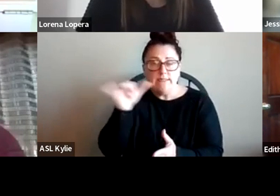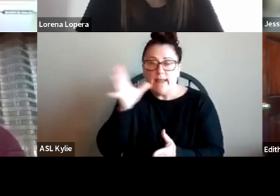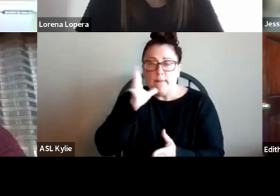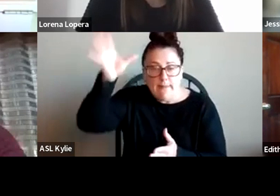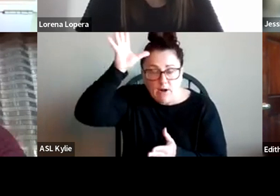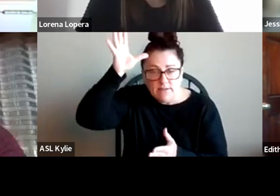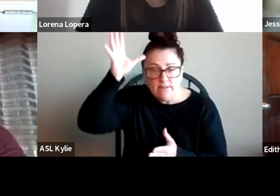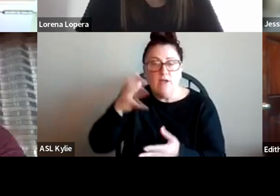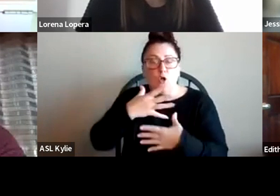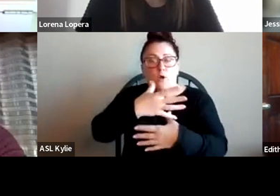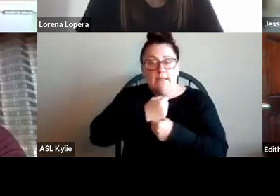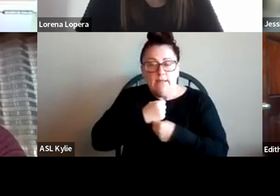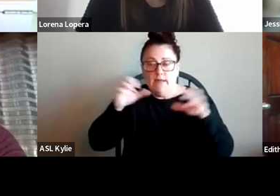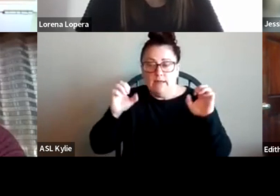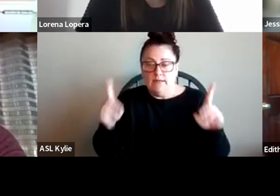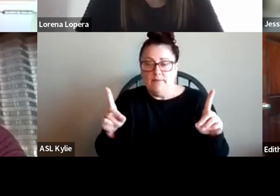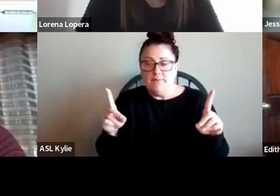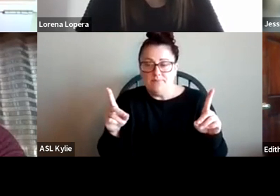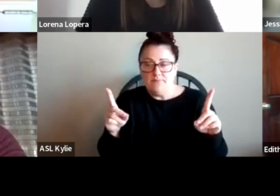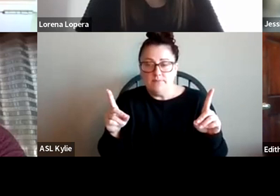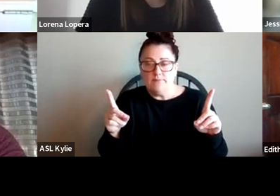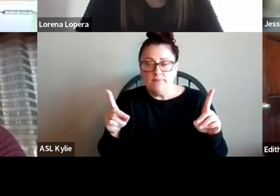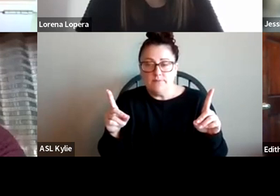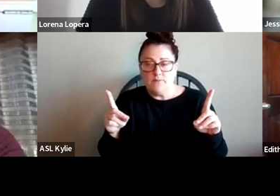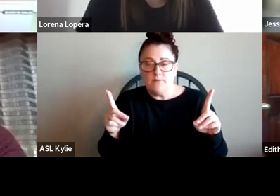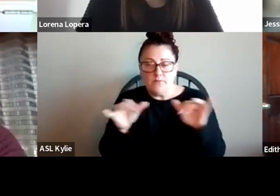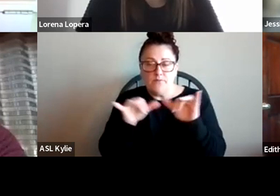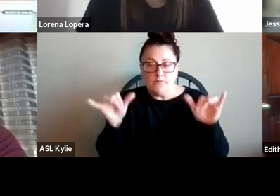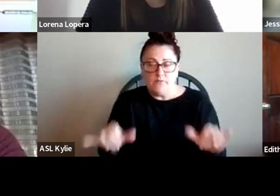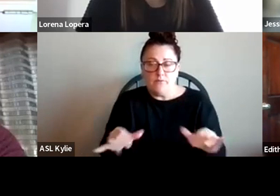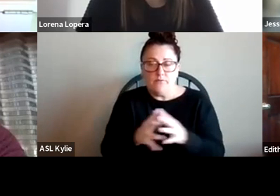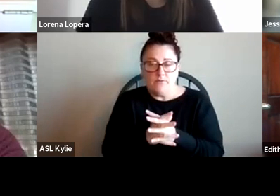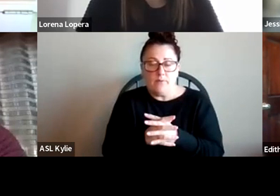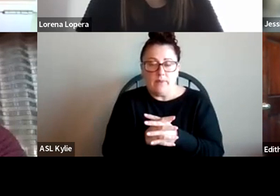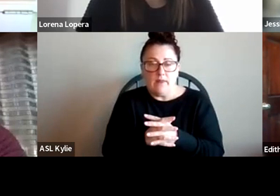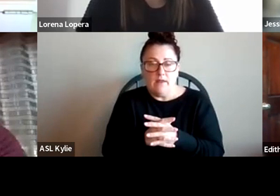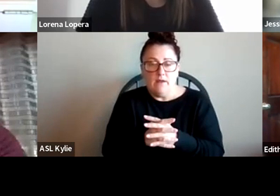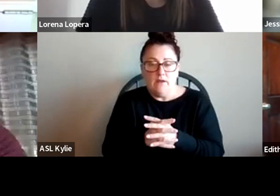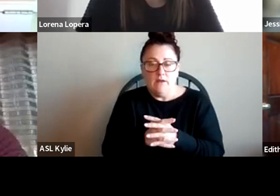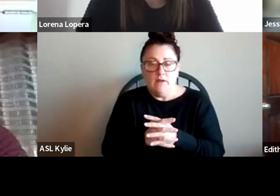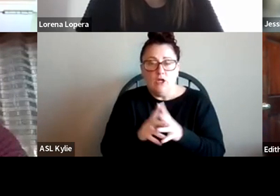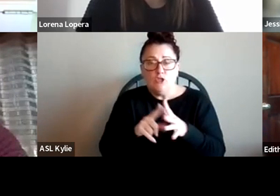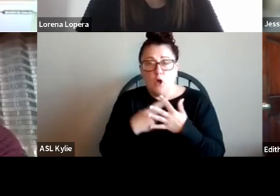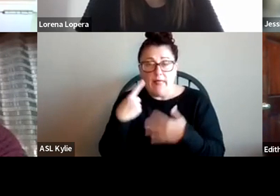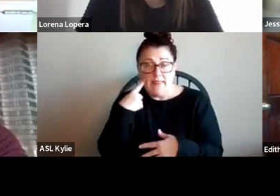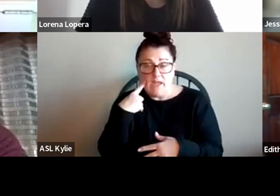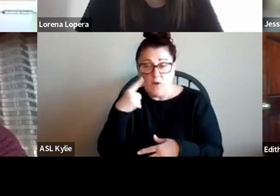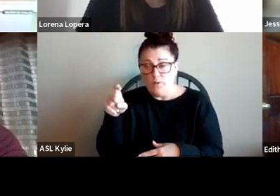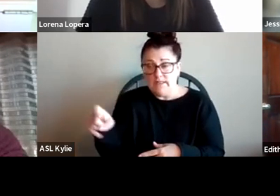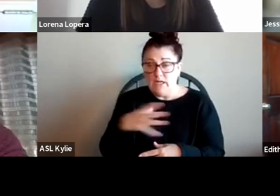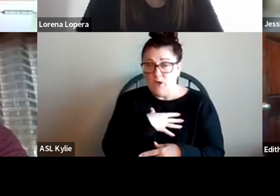are receiving the education of this system. And we need to stop thinking that we need